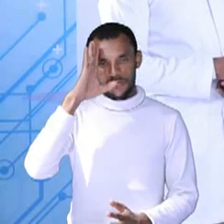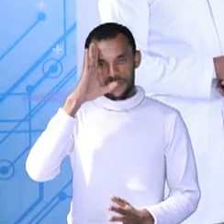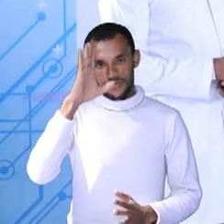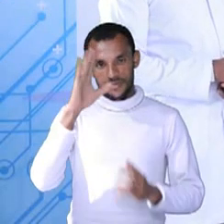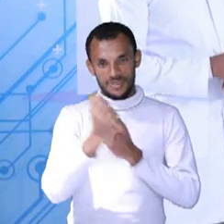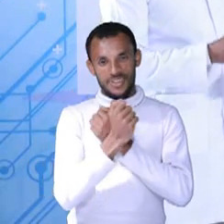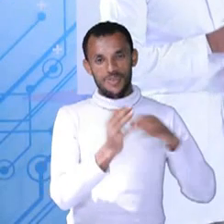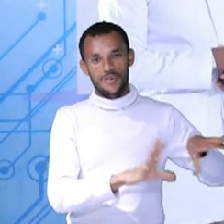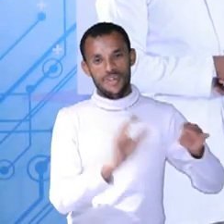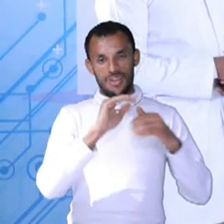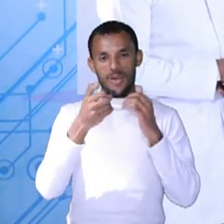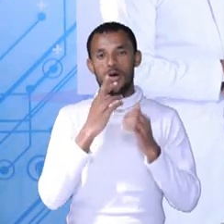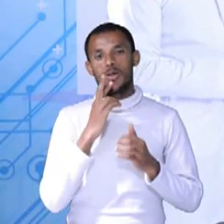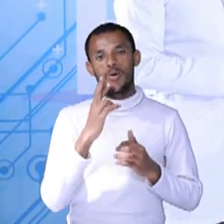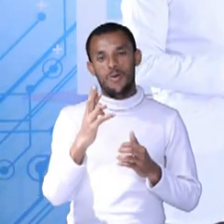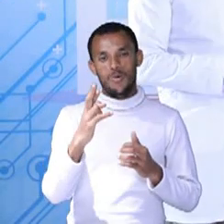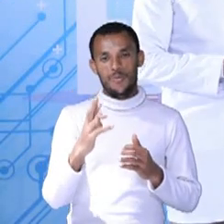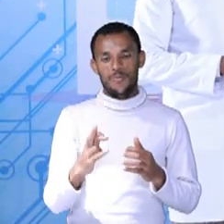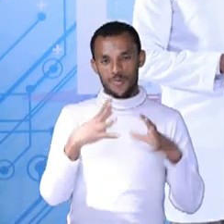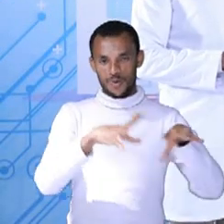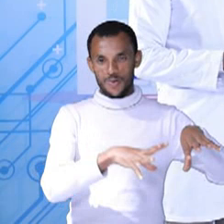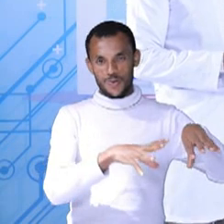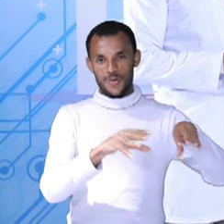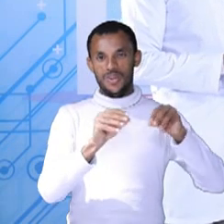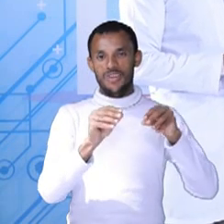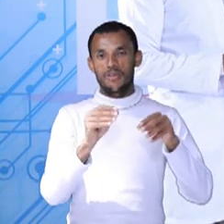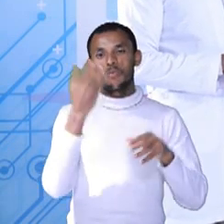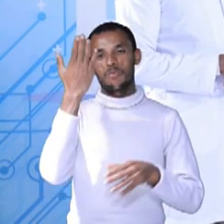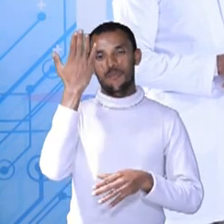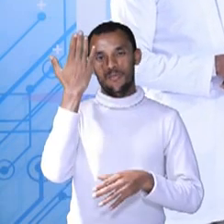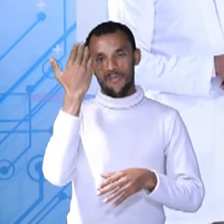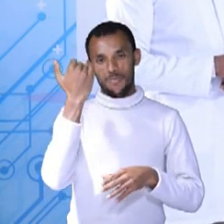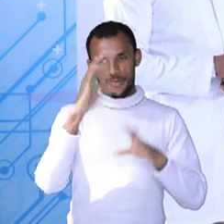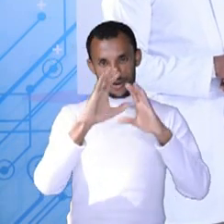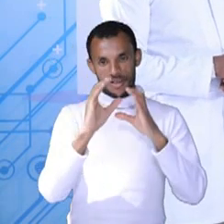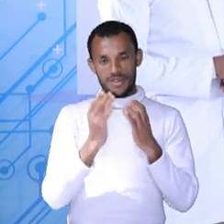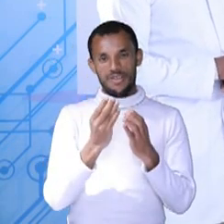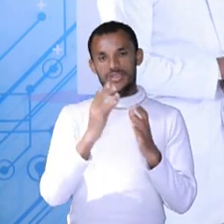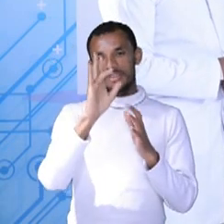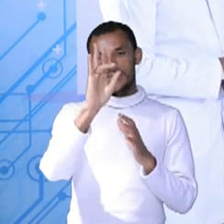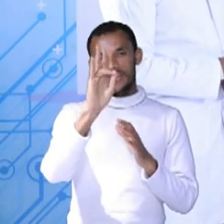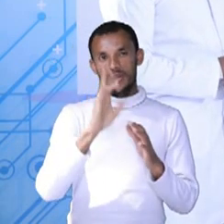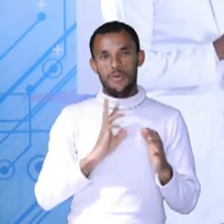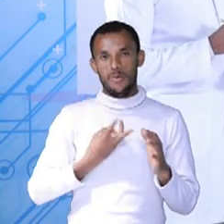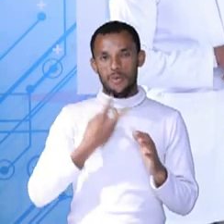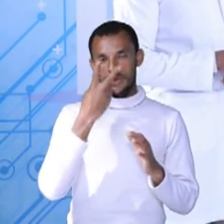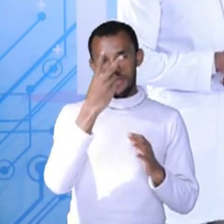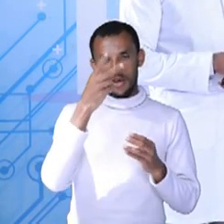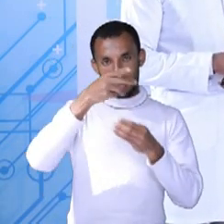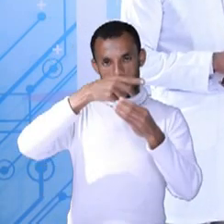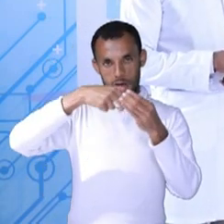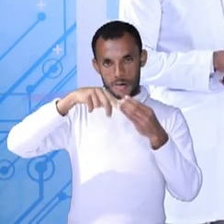Hello dear students, how are you doing? Students, in previous lecture 7, we have seen